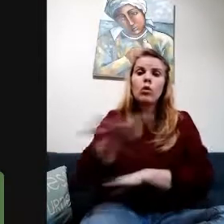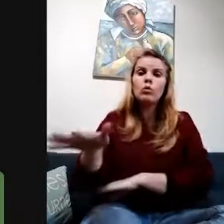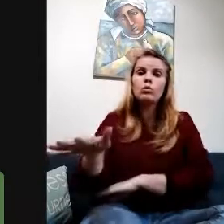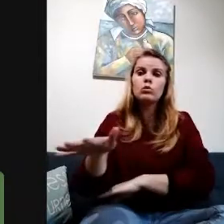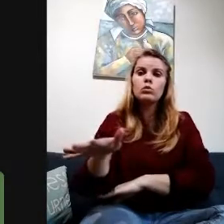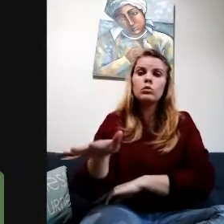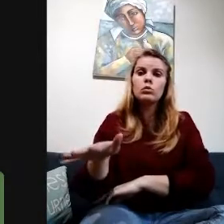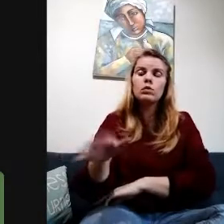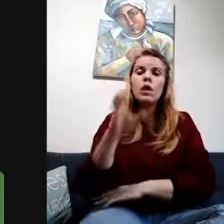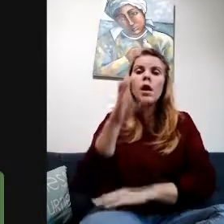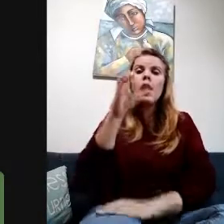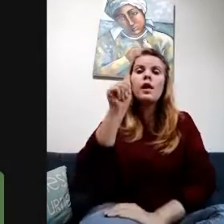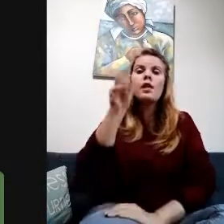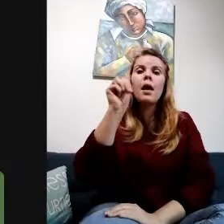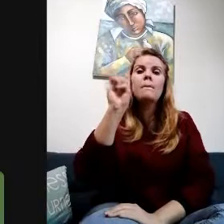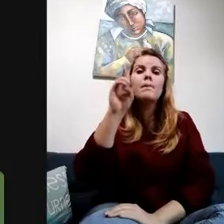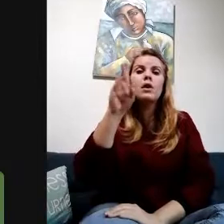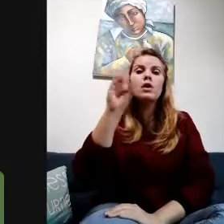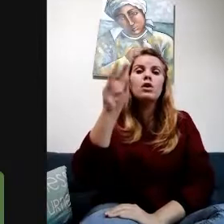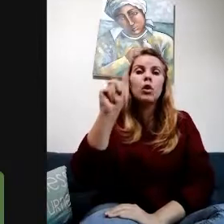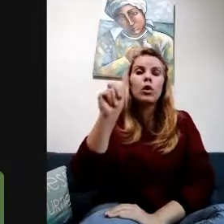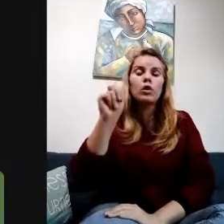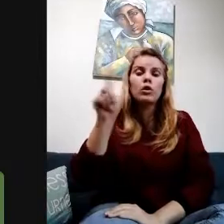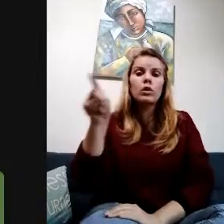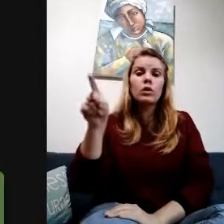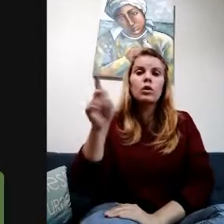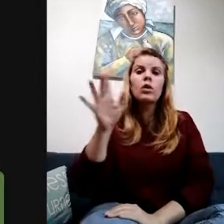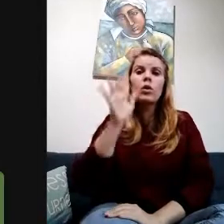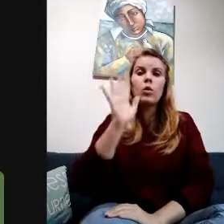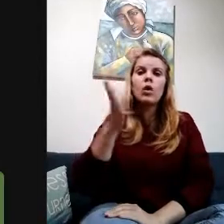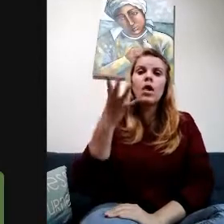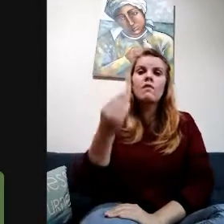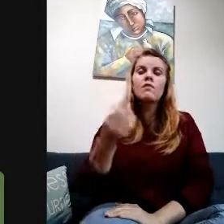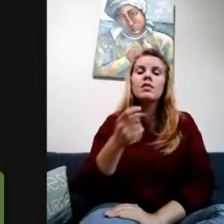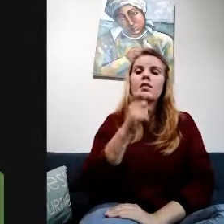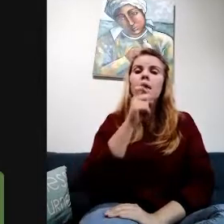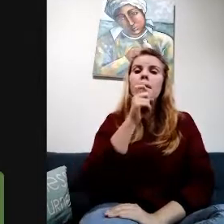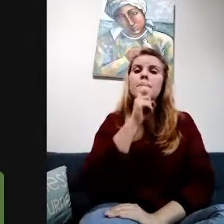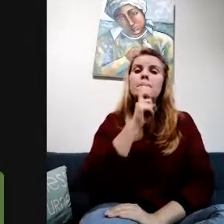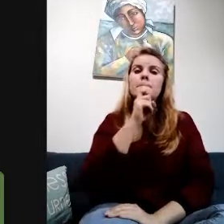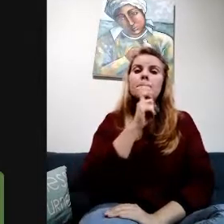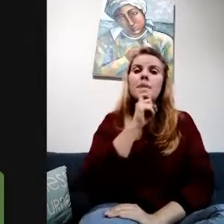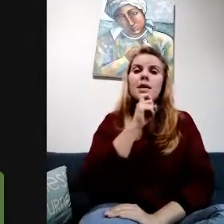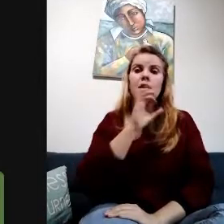I, the men medals section will play off the yellow tees.